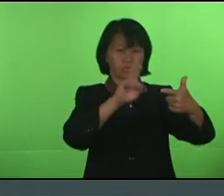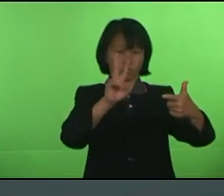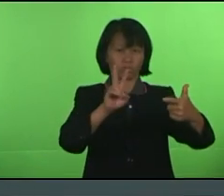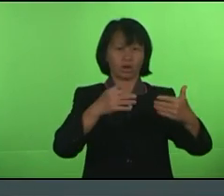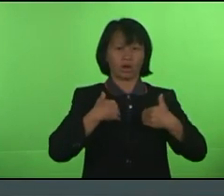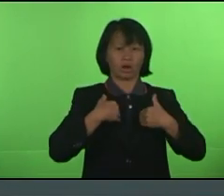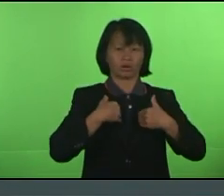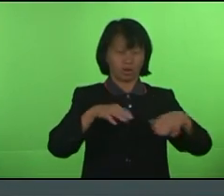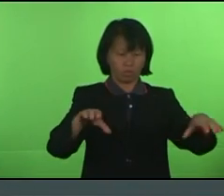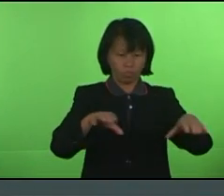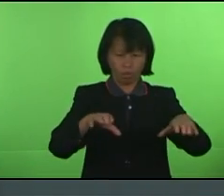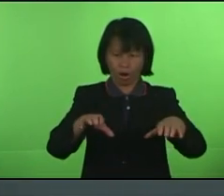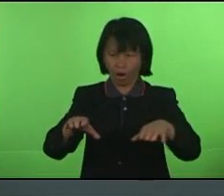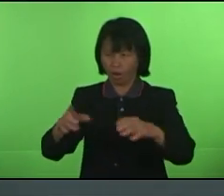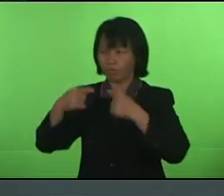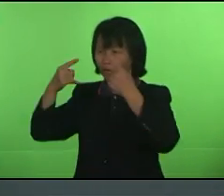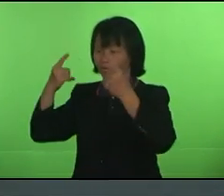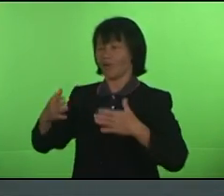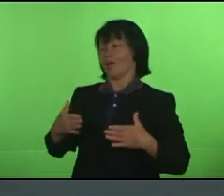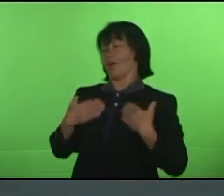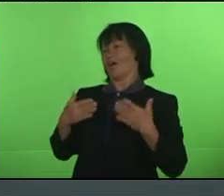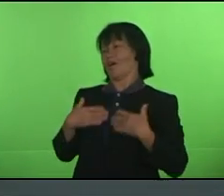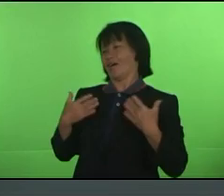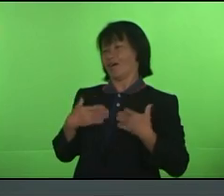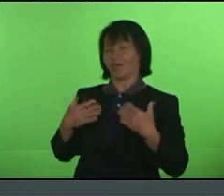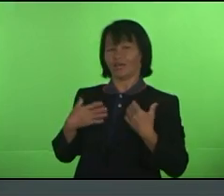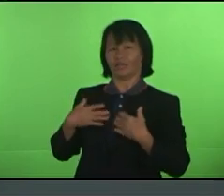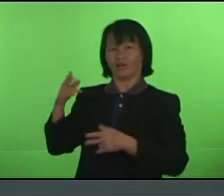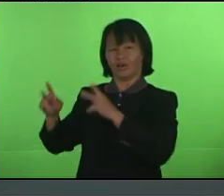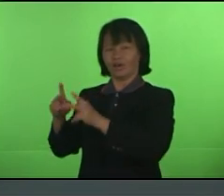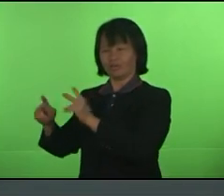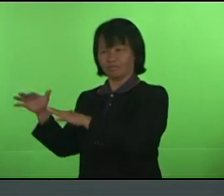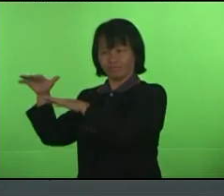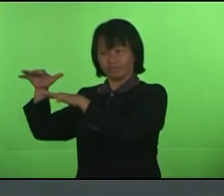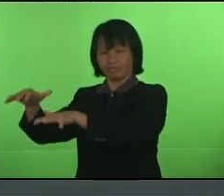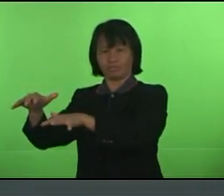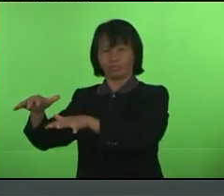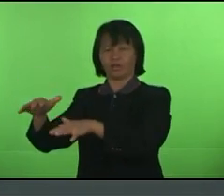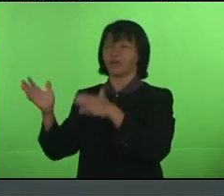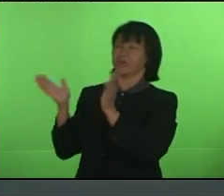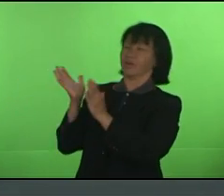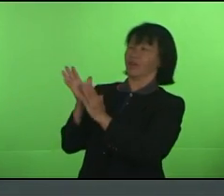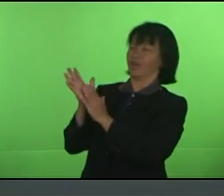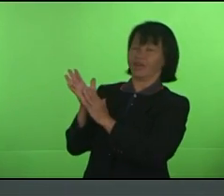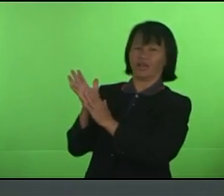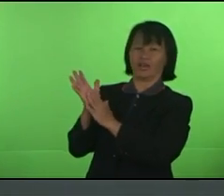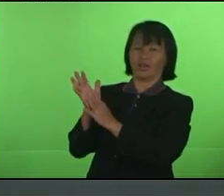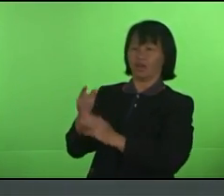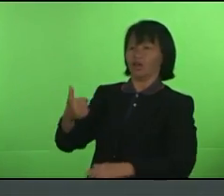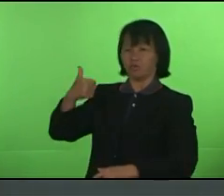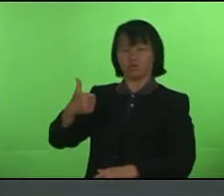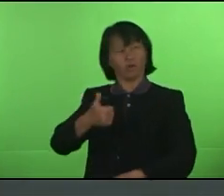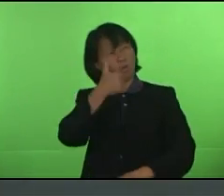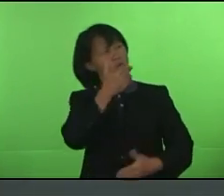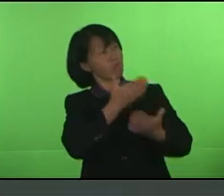who watch things happen. They're happy. They're more like audience or like spectators and watch and clap their hands and maybe, okay,